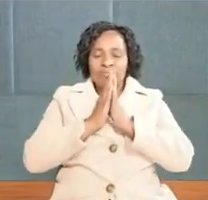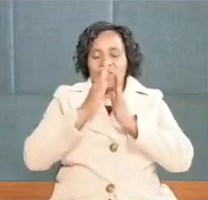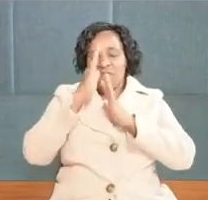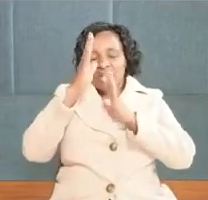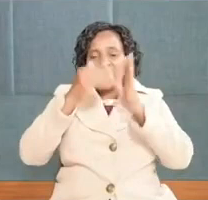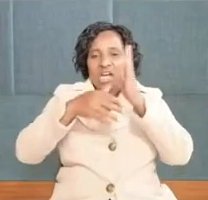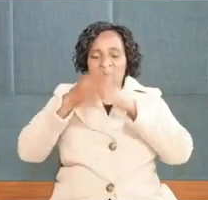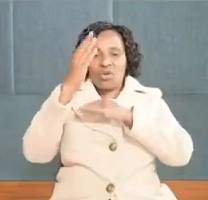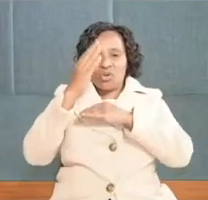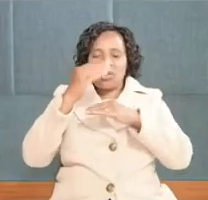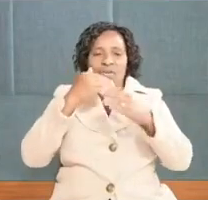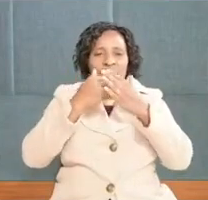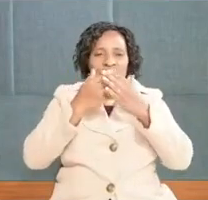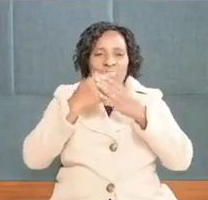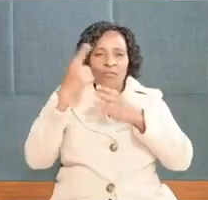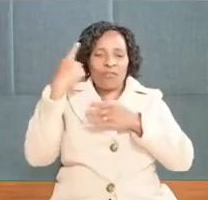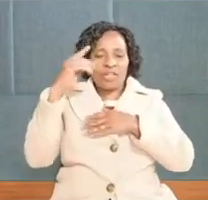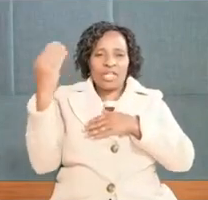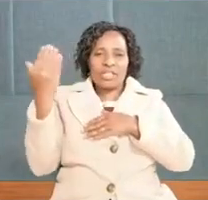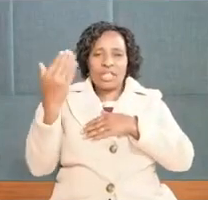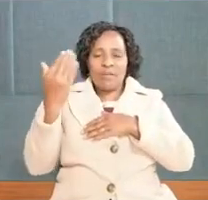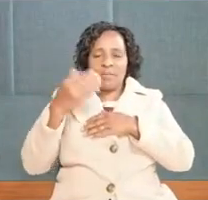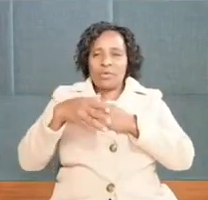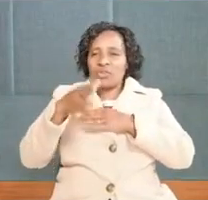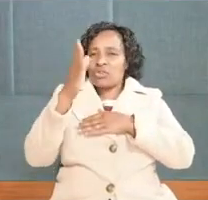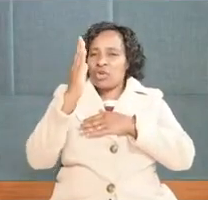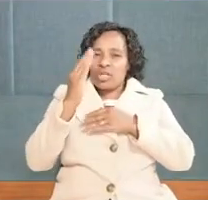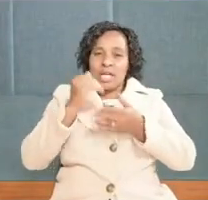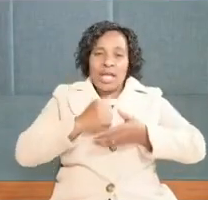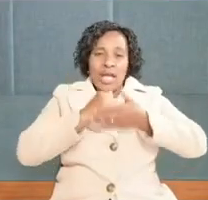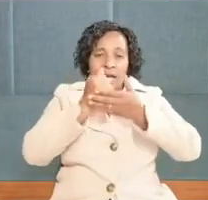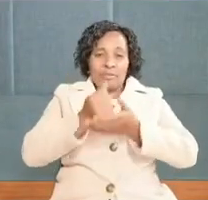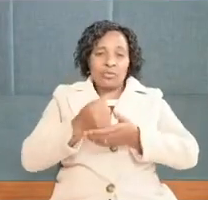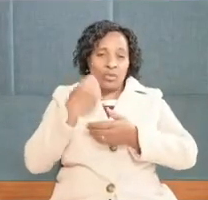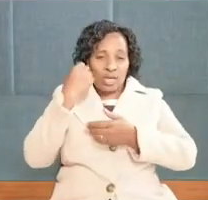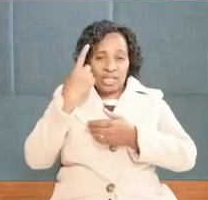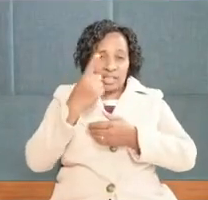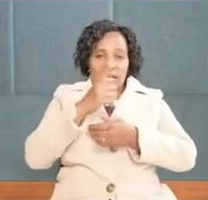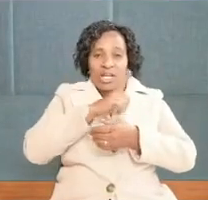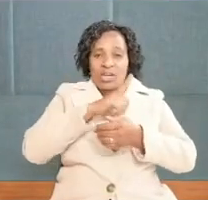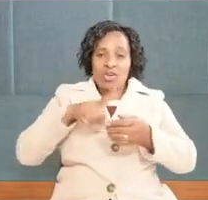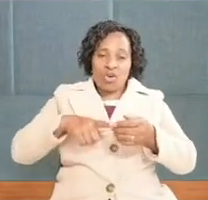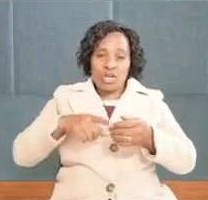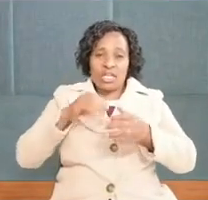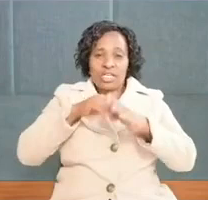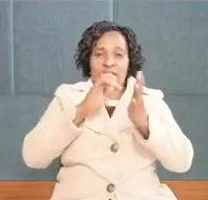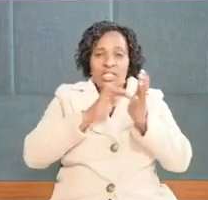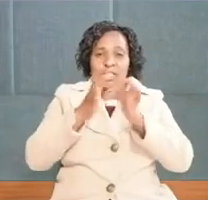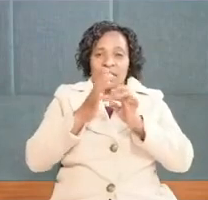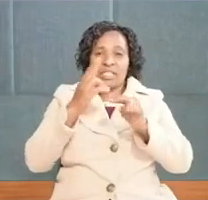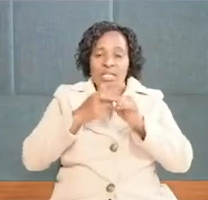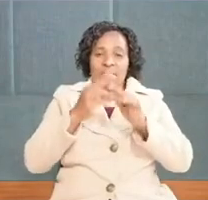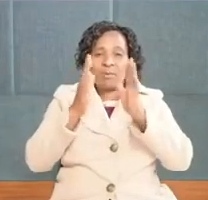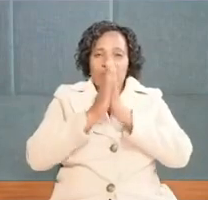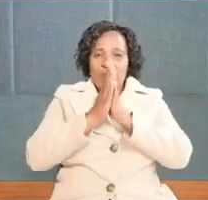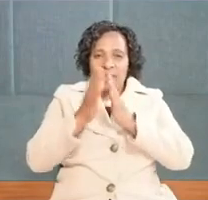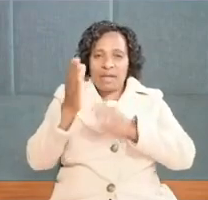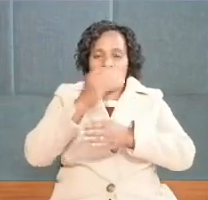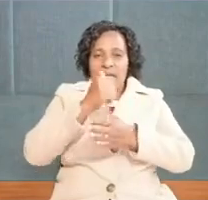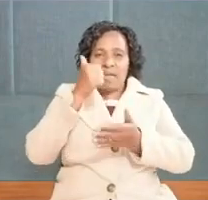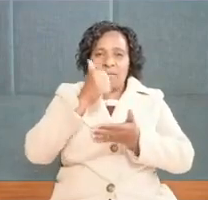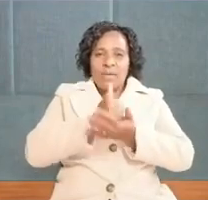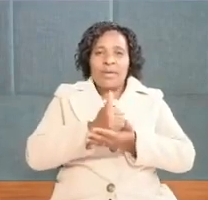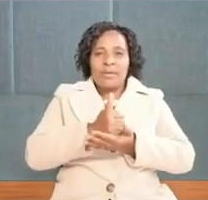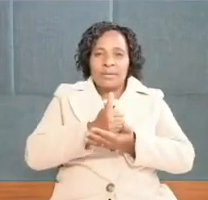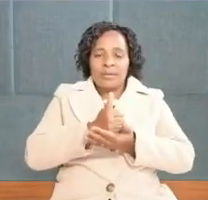Father God, thank you for the sermon, God. Help us to understand it, God. For it is in Jesus' name I pray.